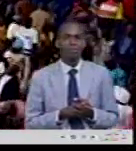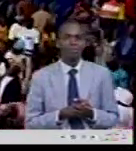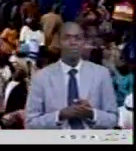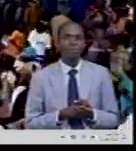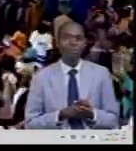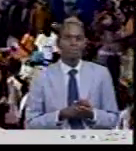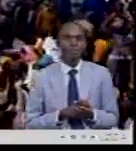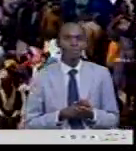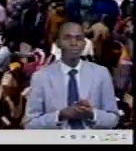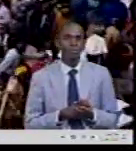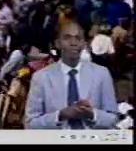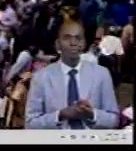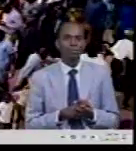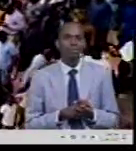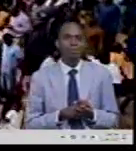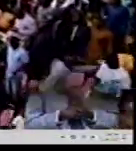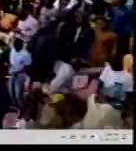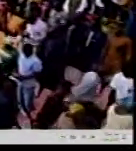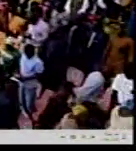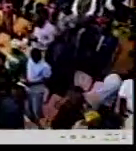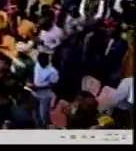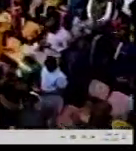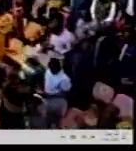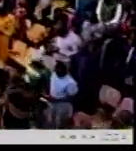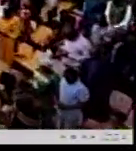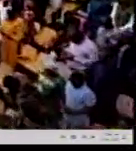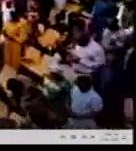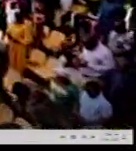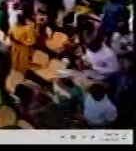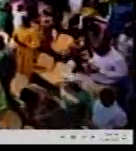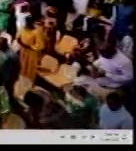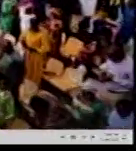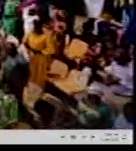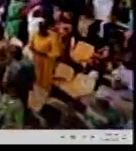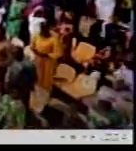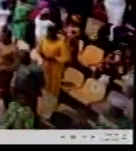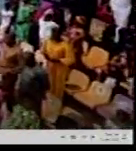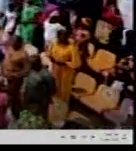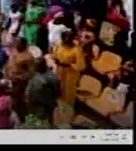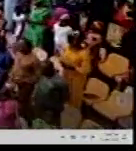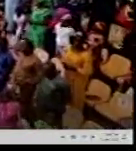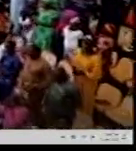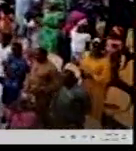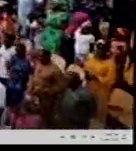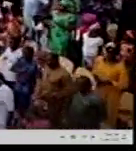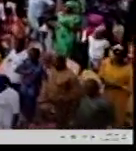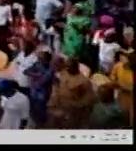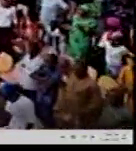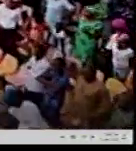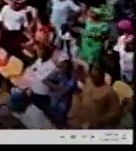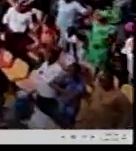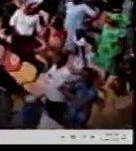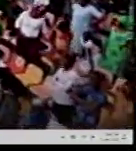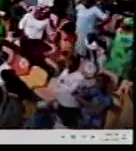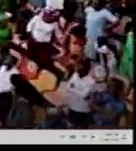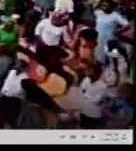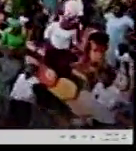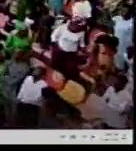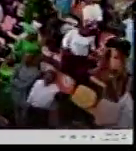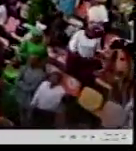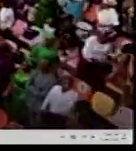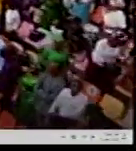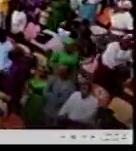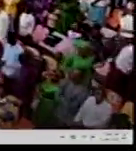into his service. He has invited us to serve him. Salvation,